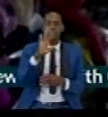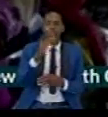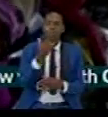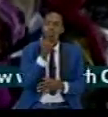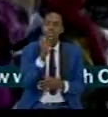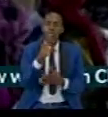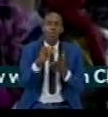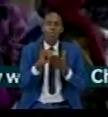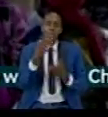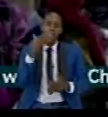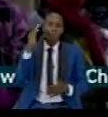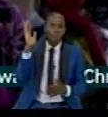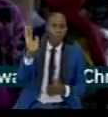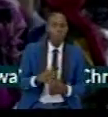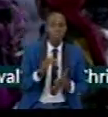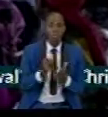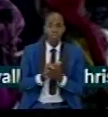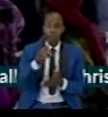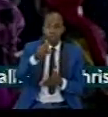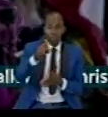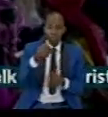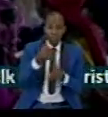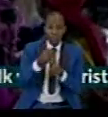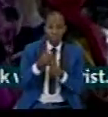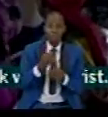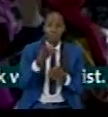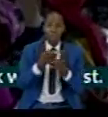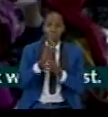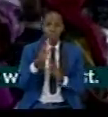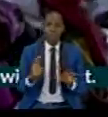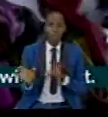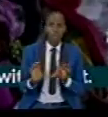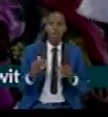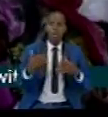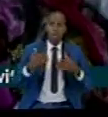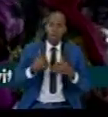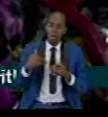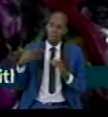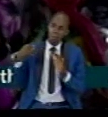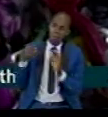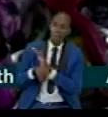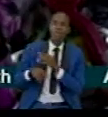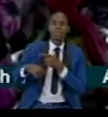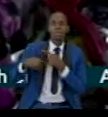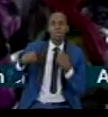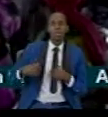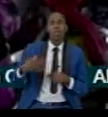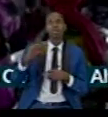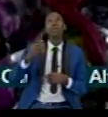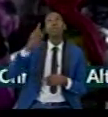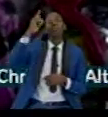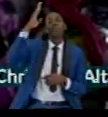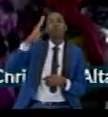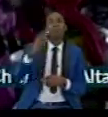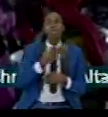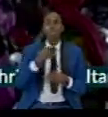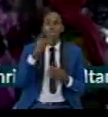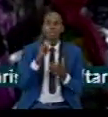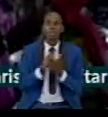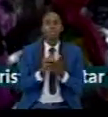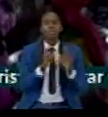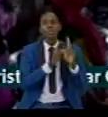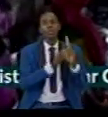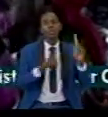your evil you put a dagger to the loving heart of God and say Lord I turn away